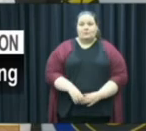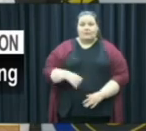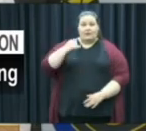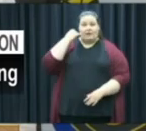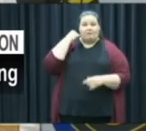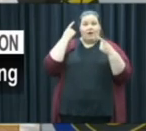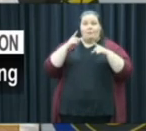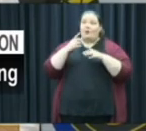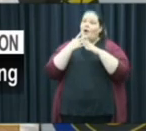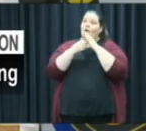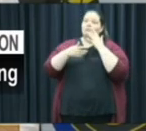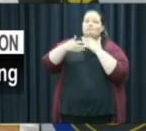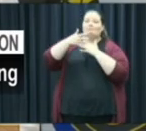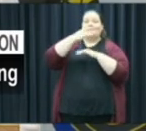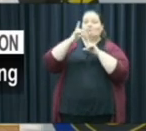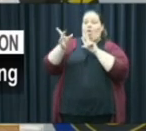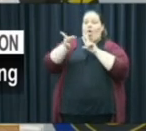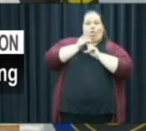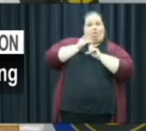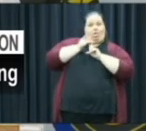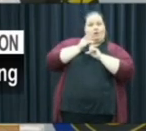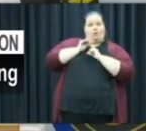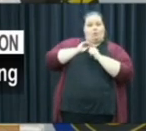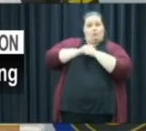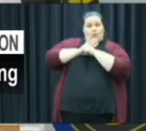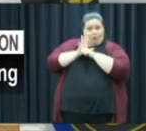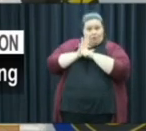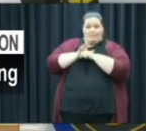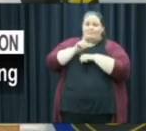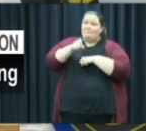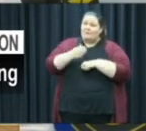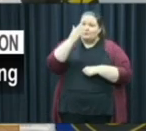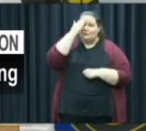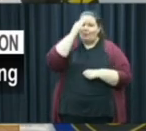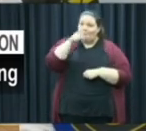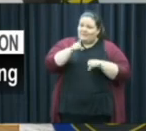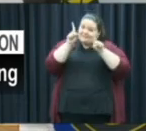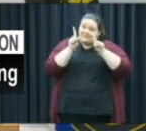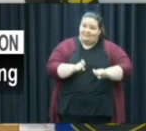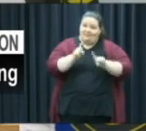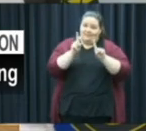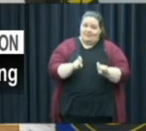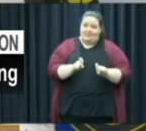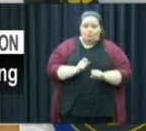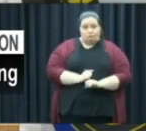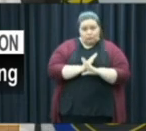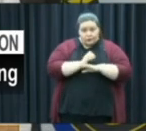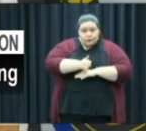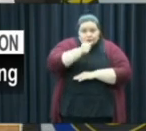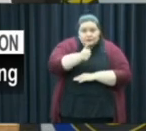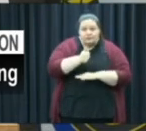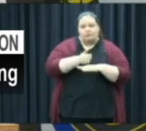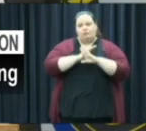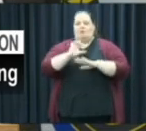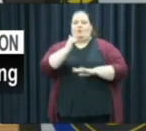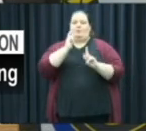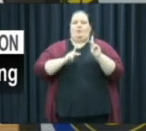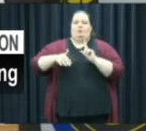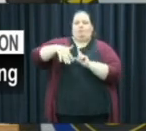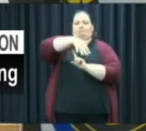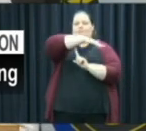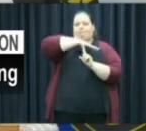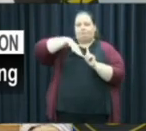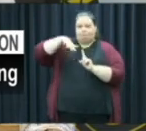to know about it. And if testing confirms that you do have the virus, we need to know about it so that you can protect yourself and others.